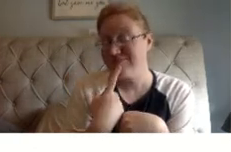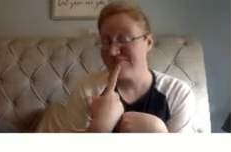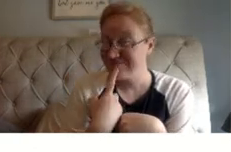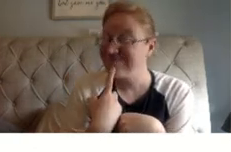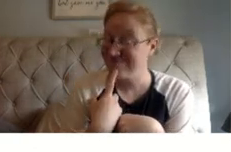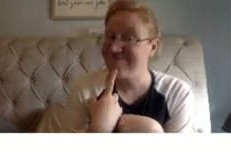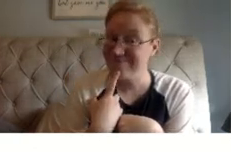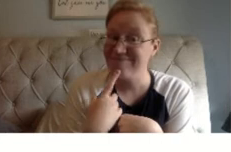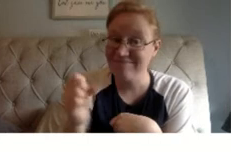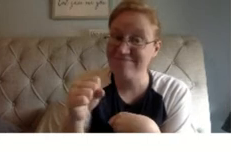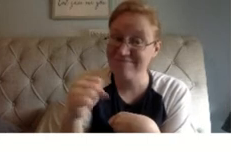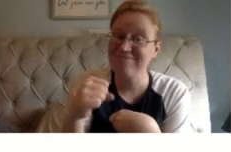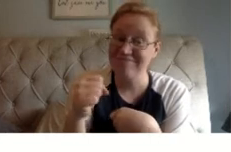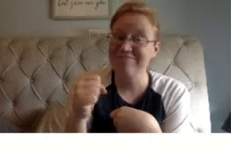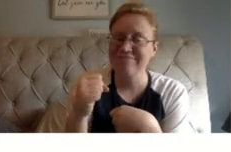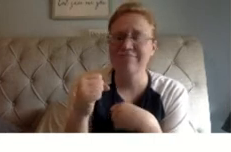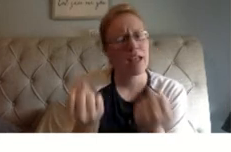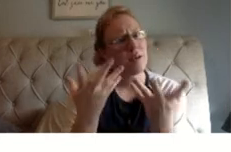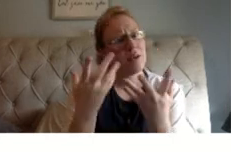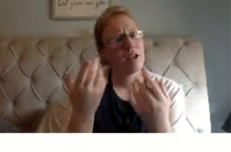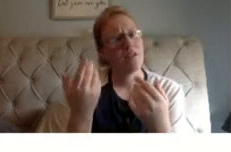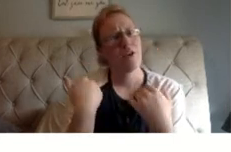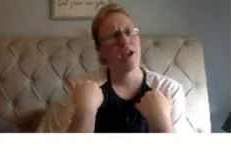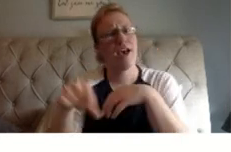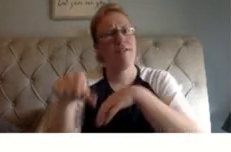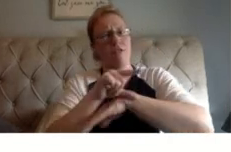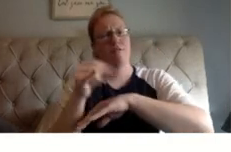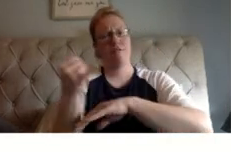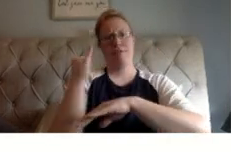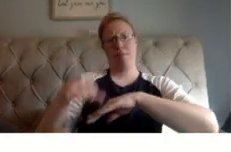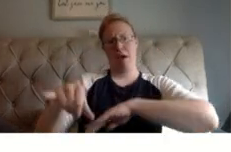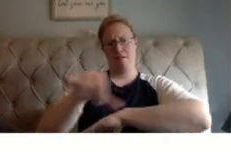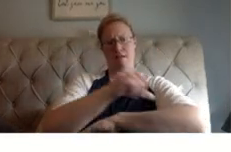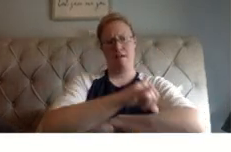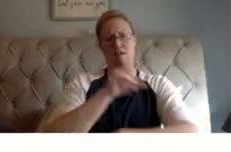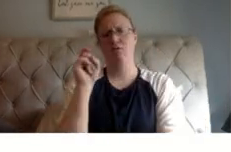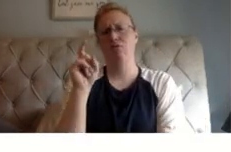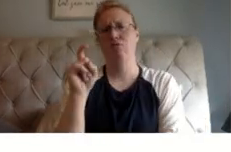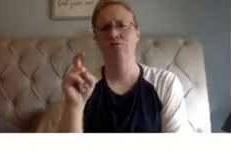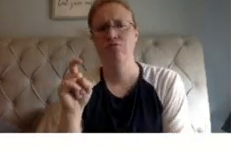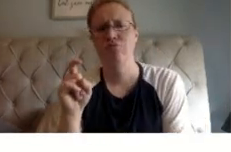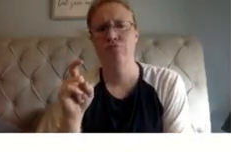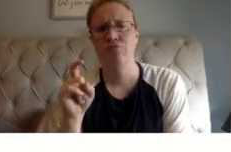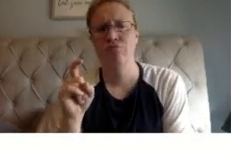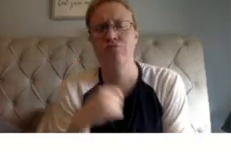Yes, you did. Good job. And how many of you have a garden in the backyard?